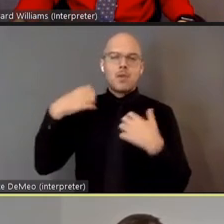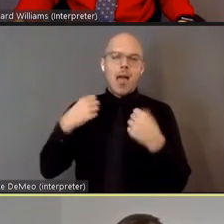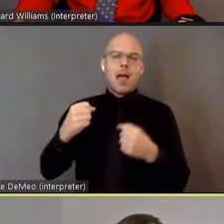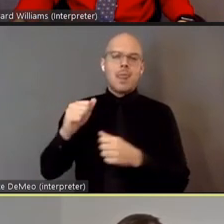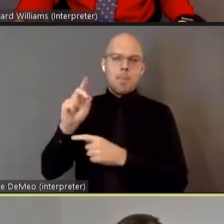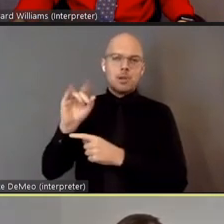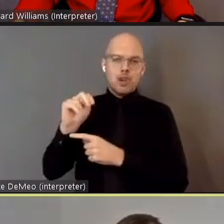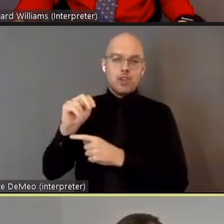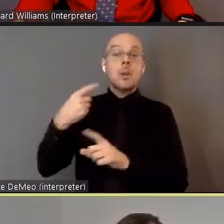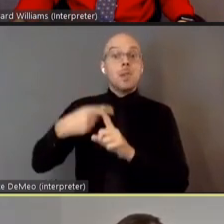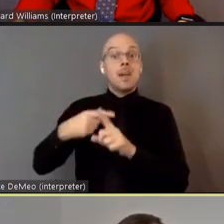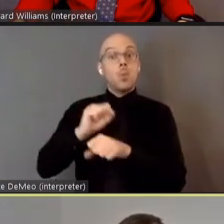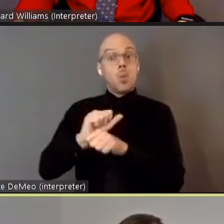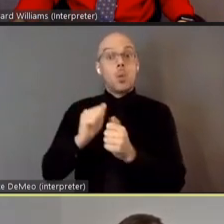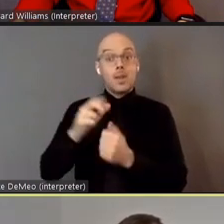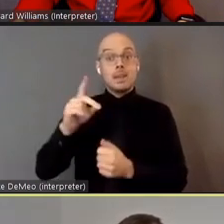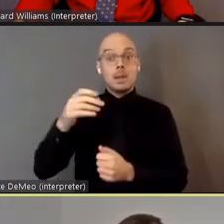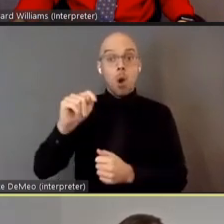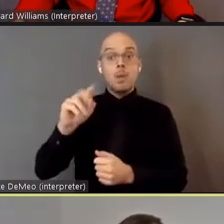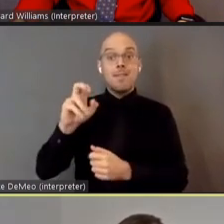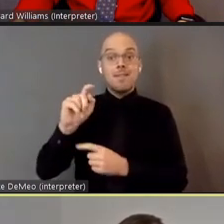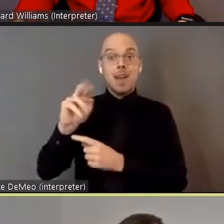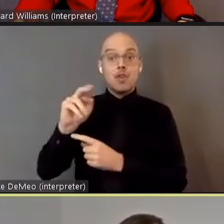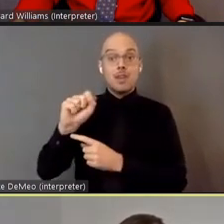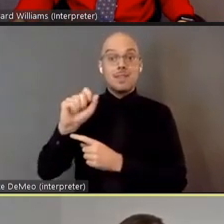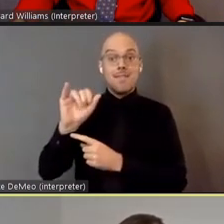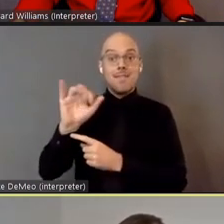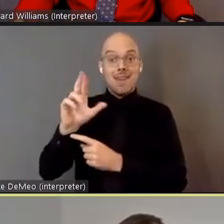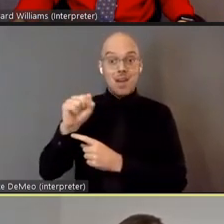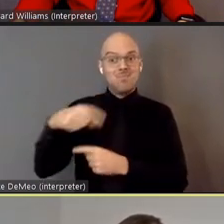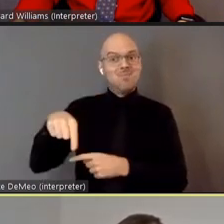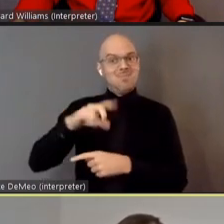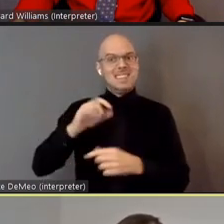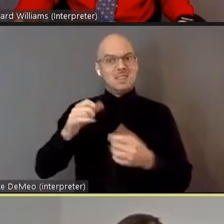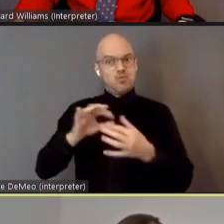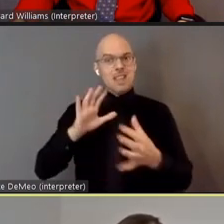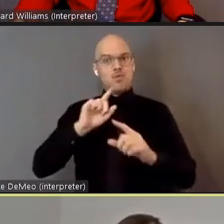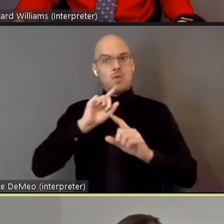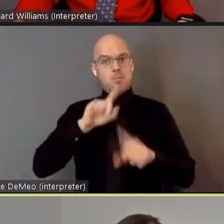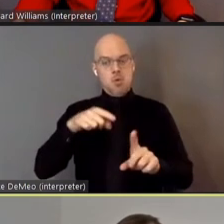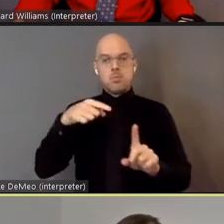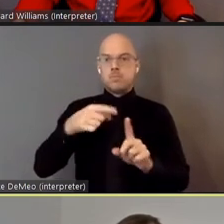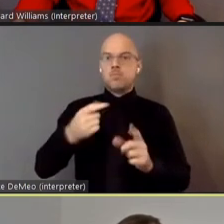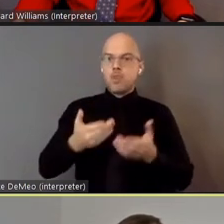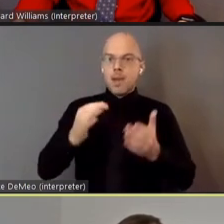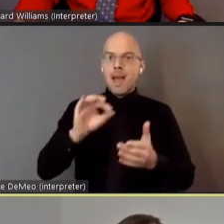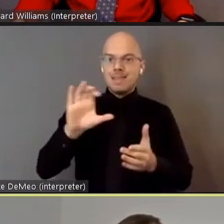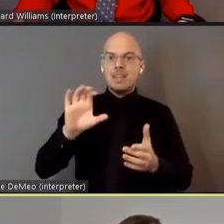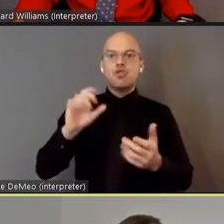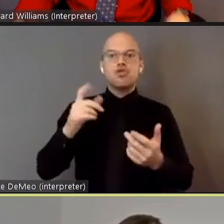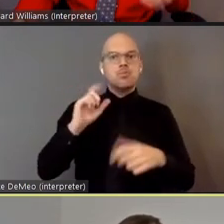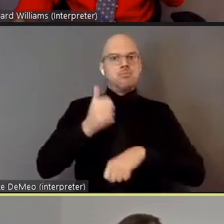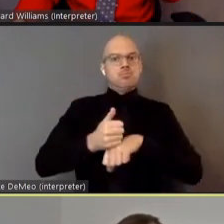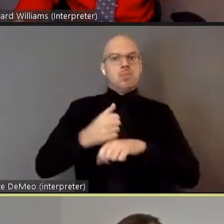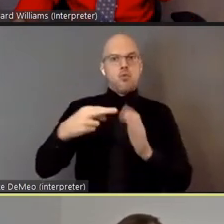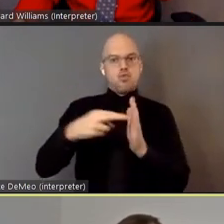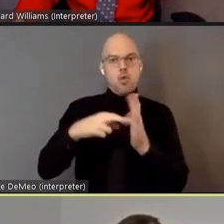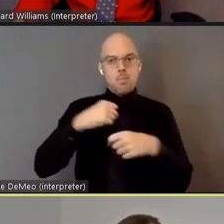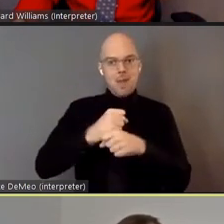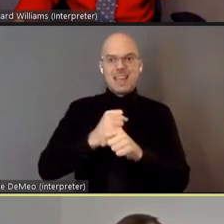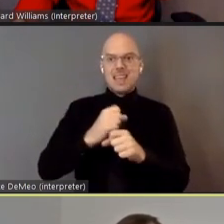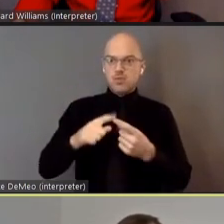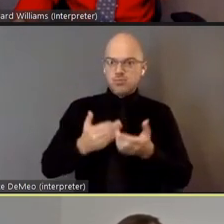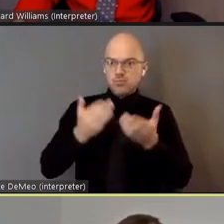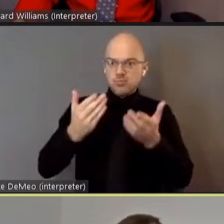Veterans Affairs, released a report recommending the FCC initiate a rulemaking to adopt 988 as a